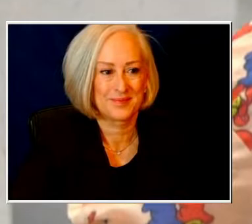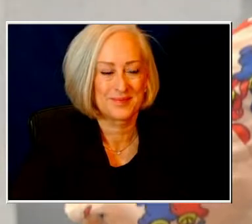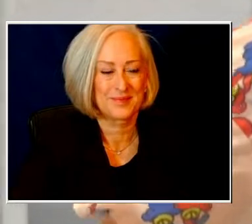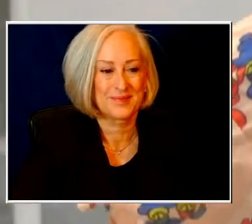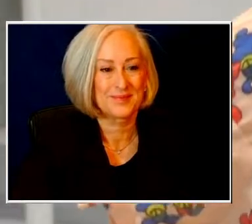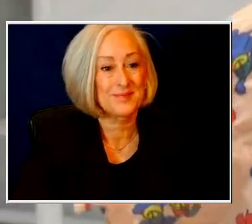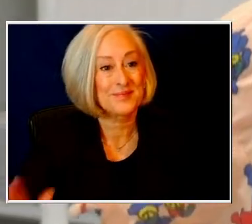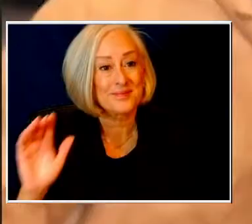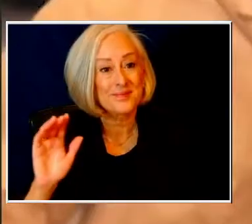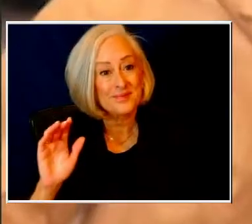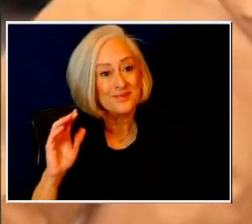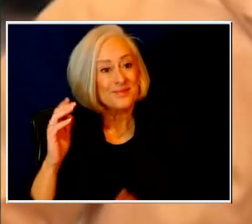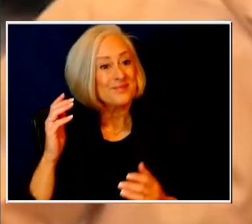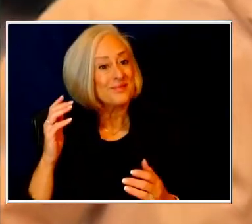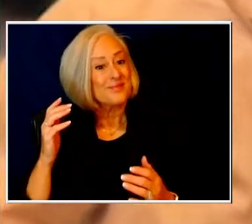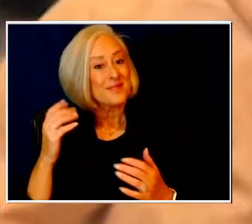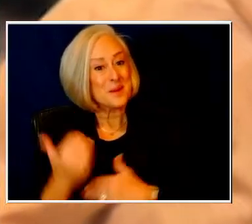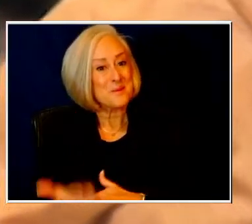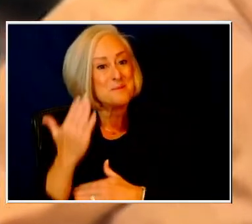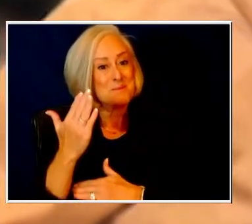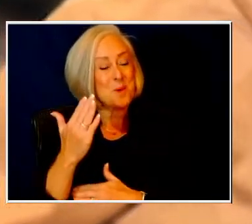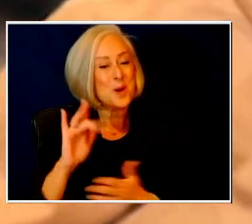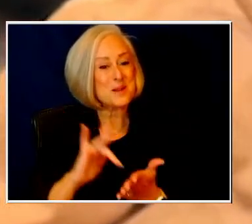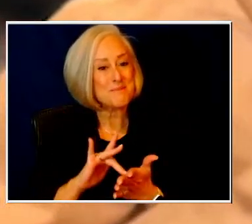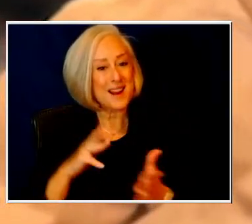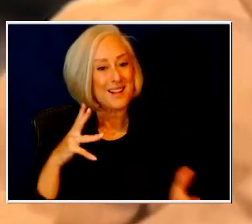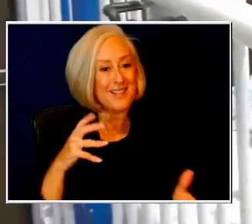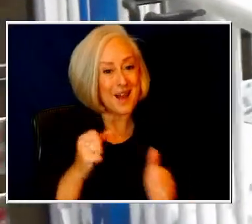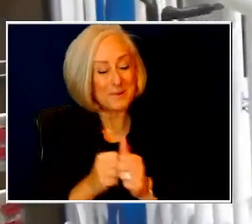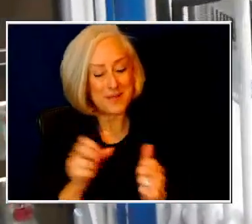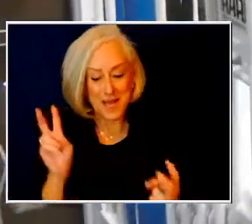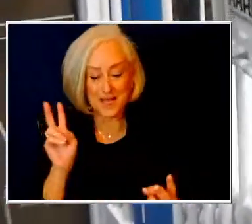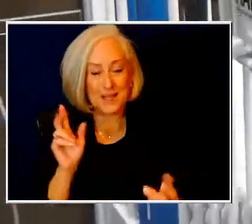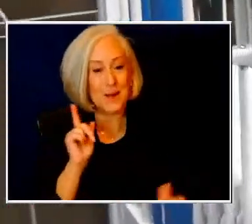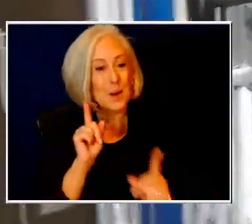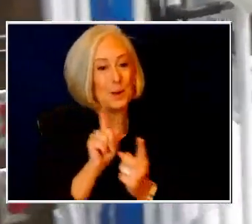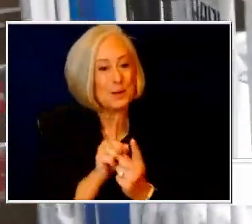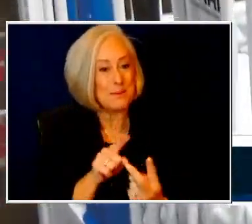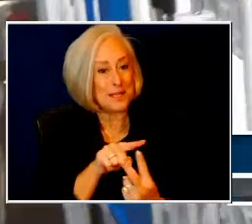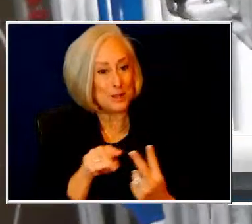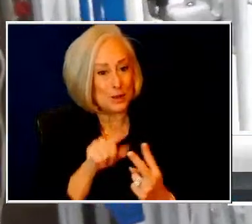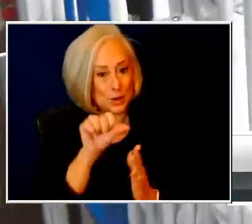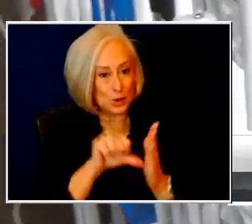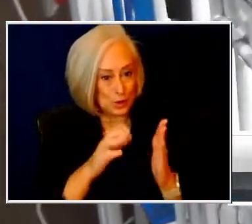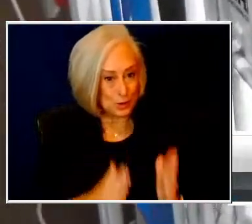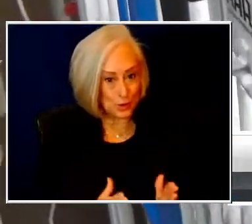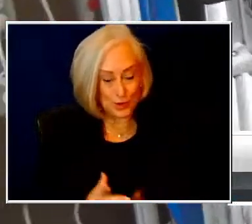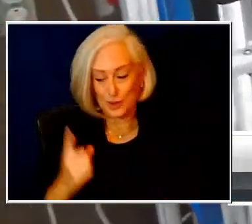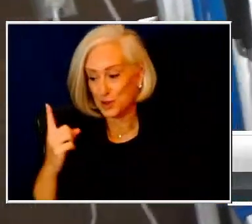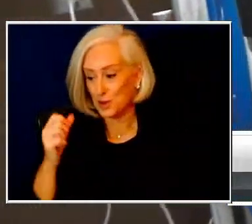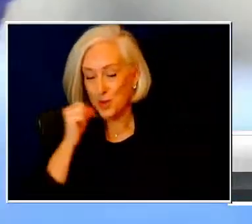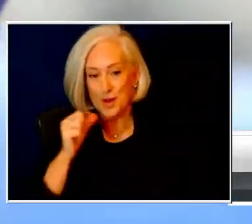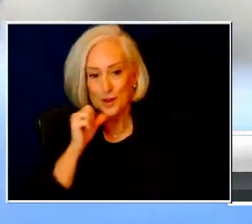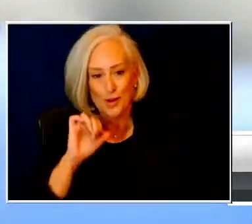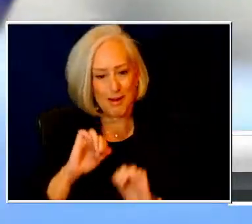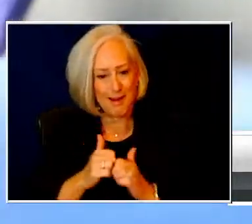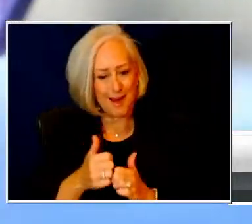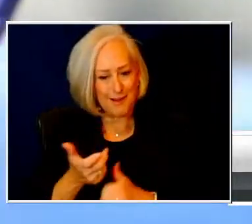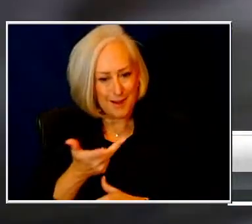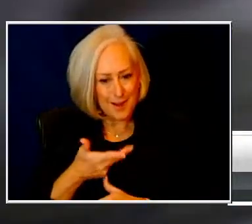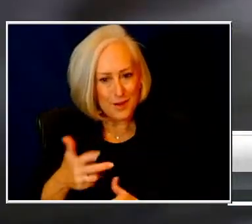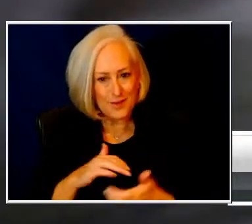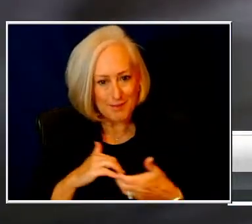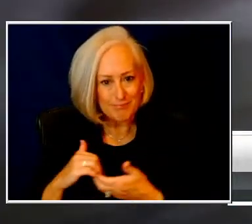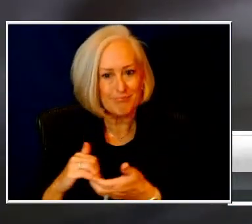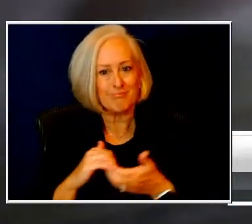Coming up on the Morning Medical Update, we meet two surgeons and one little girl, how their collaboration helped give her a fighting chance at life. Also